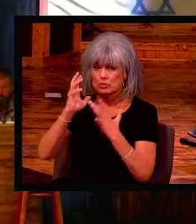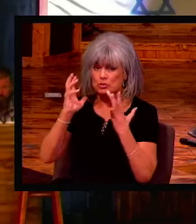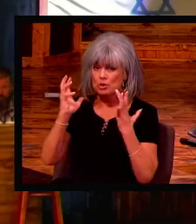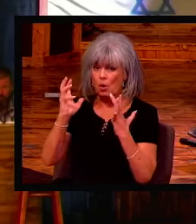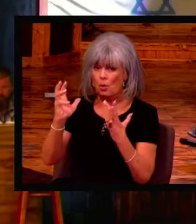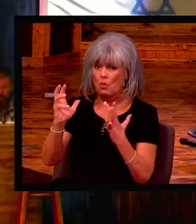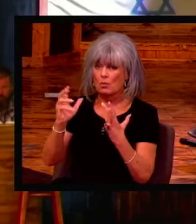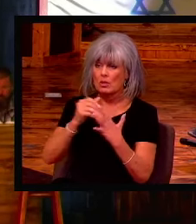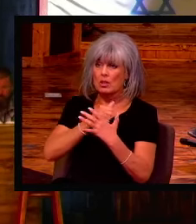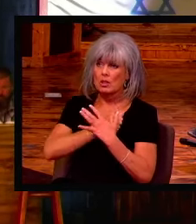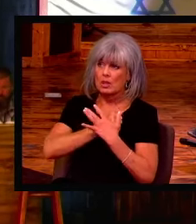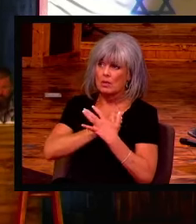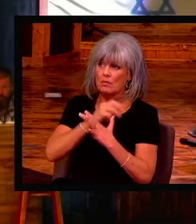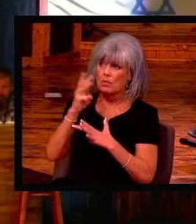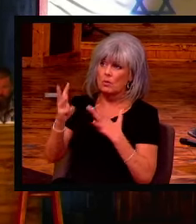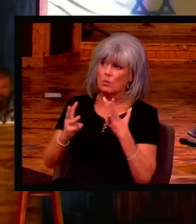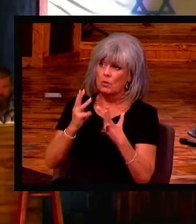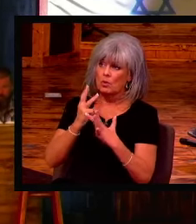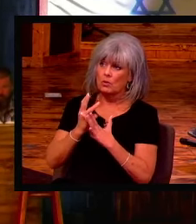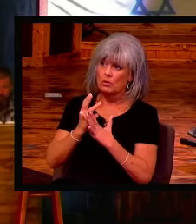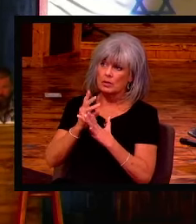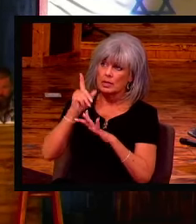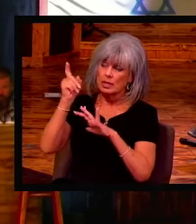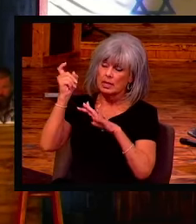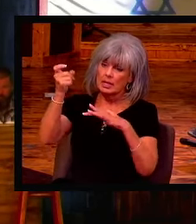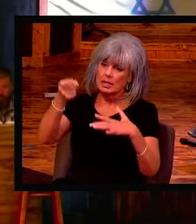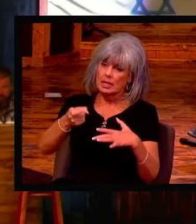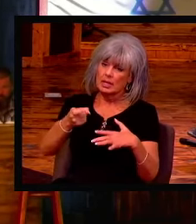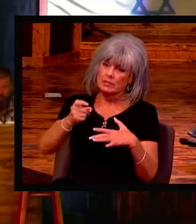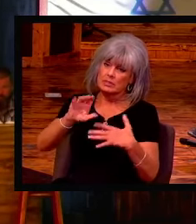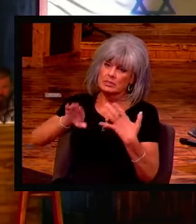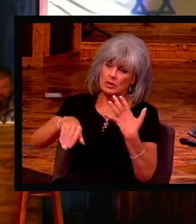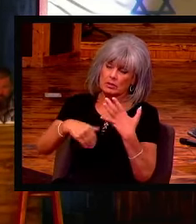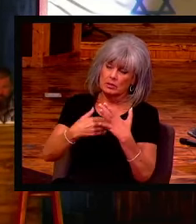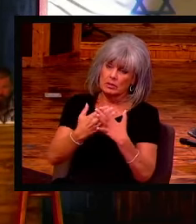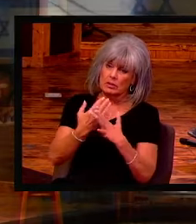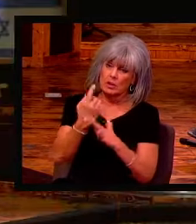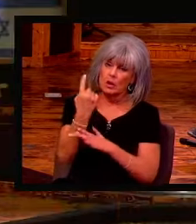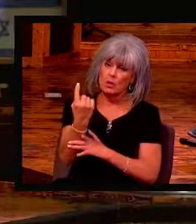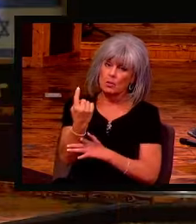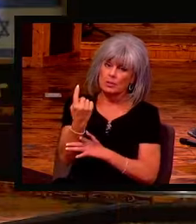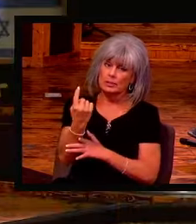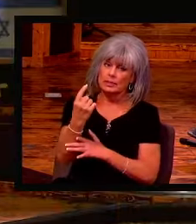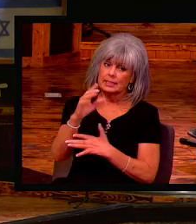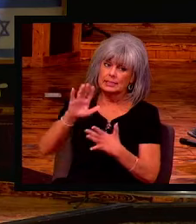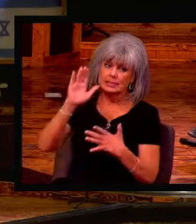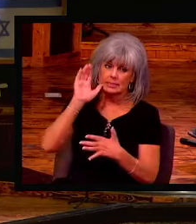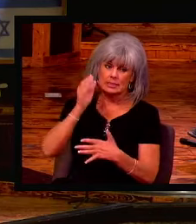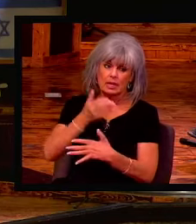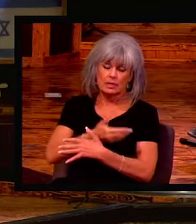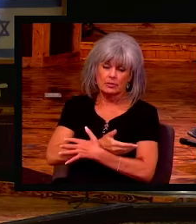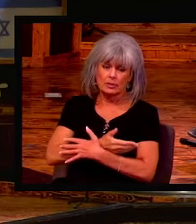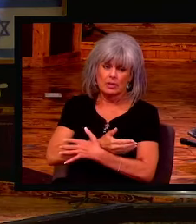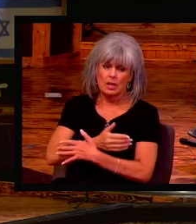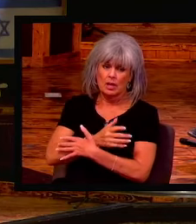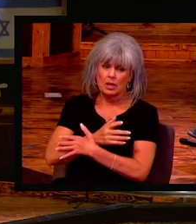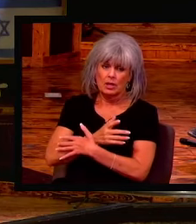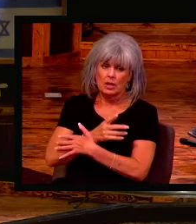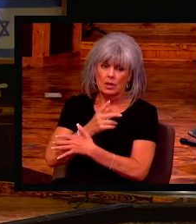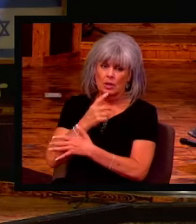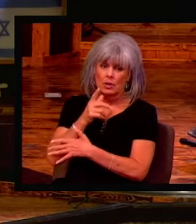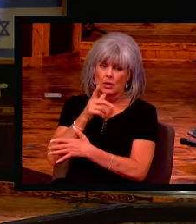that he gave his only begotten Son, that whoever, everybody say whoever. Whoever. Whoever believes in